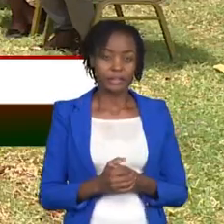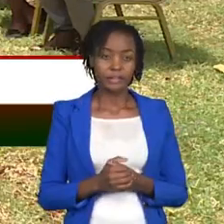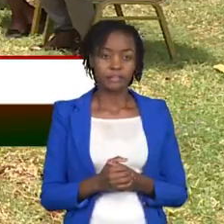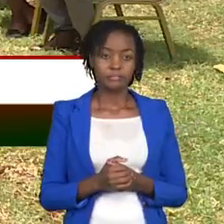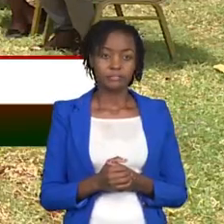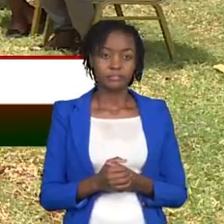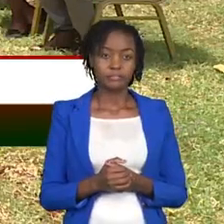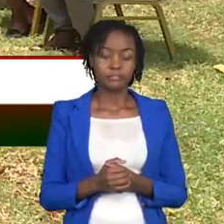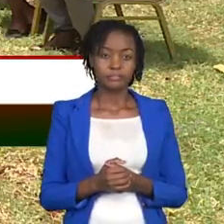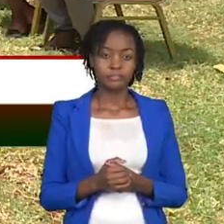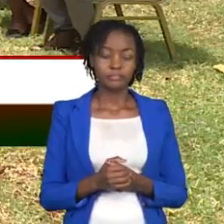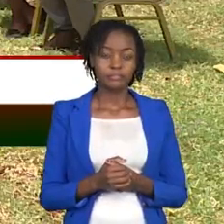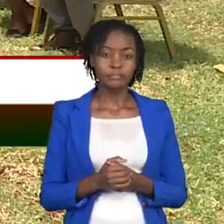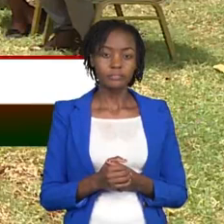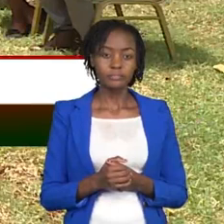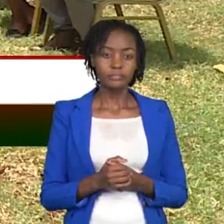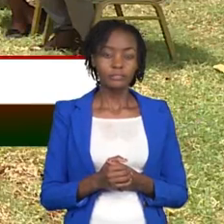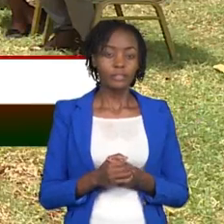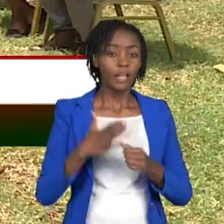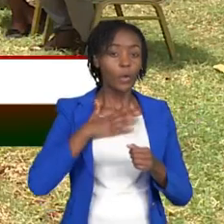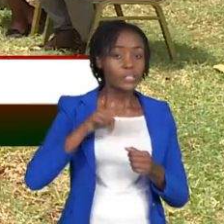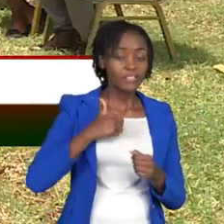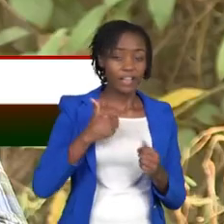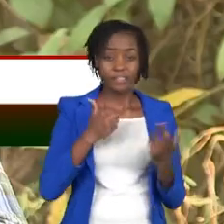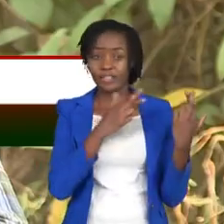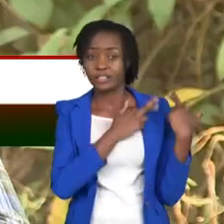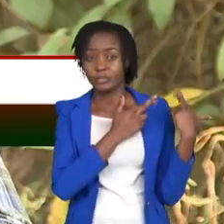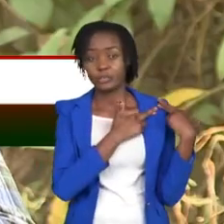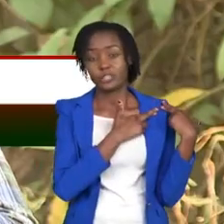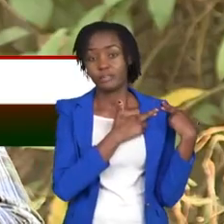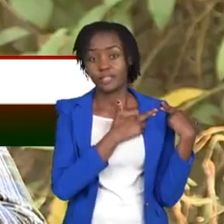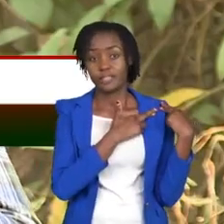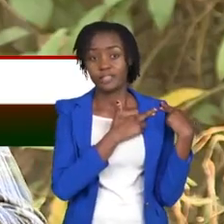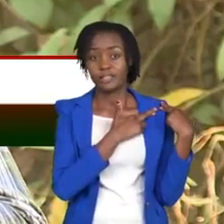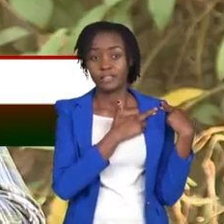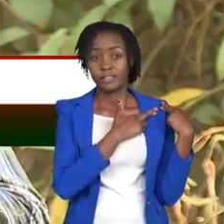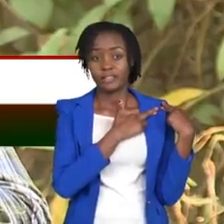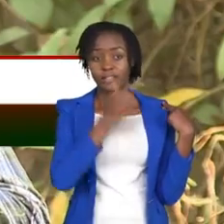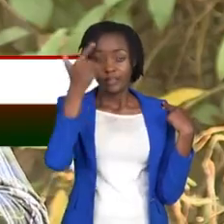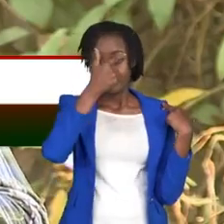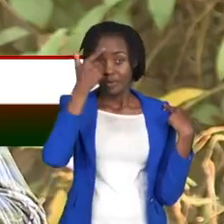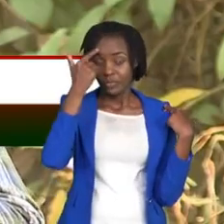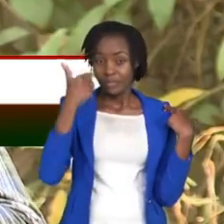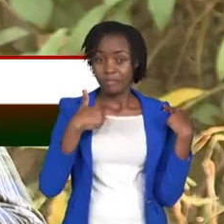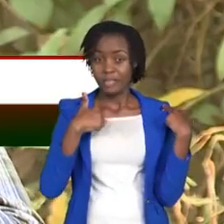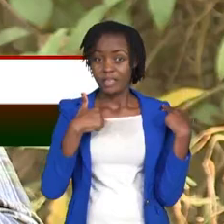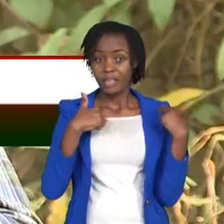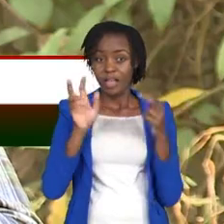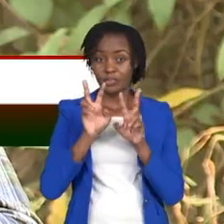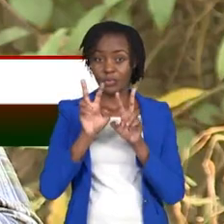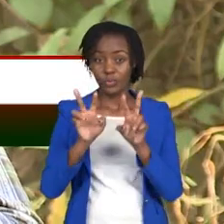the likes of Eugene have said, that we still have a responsibility. Because there's a show I watch,